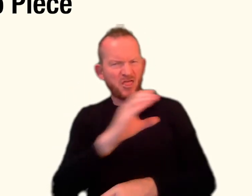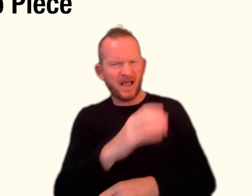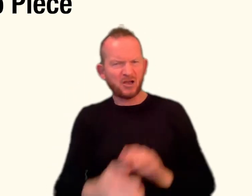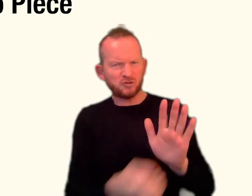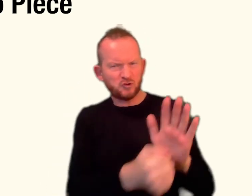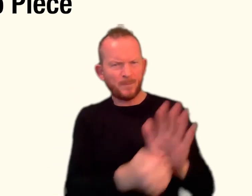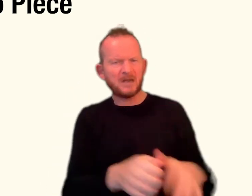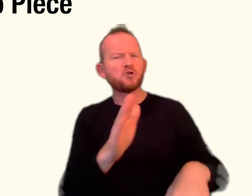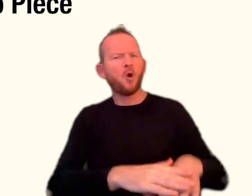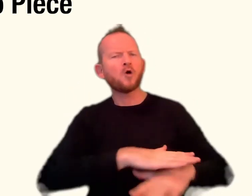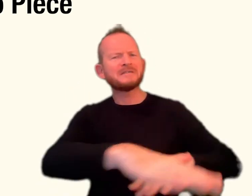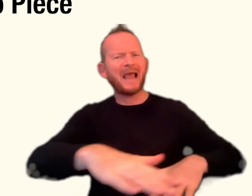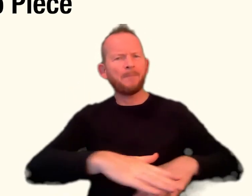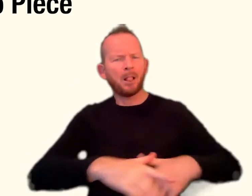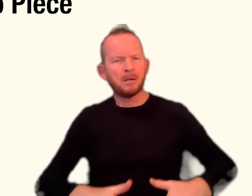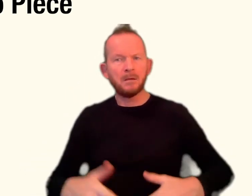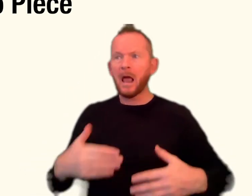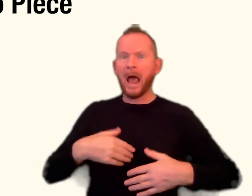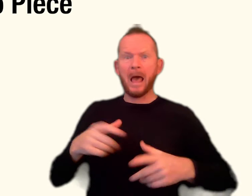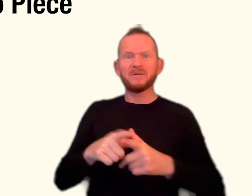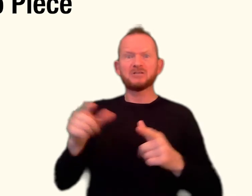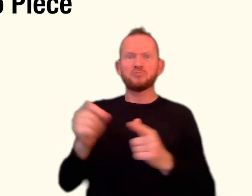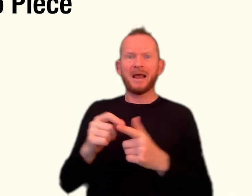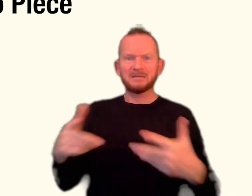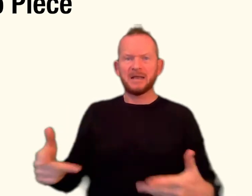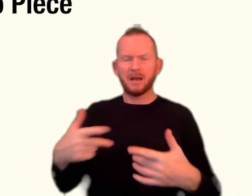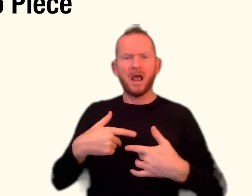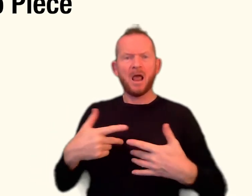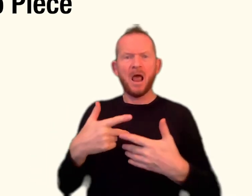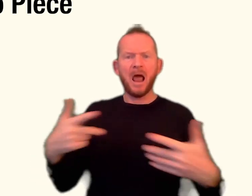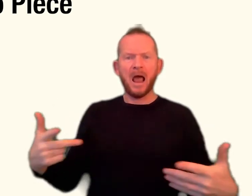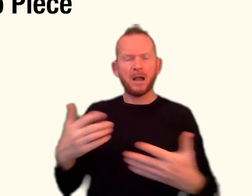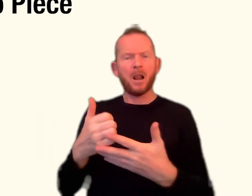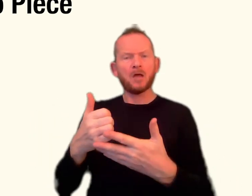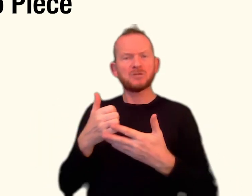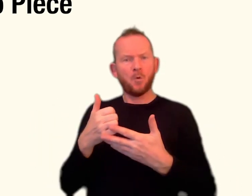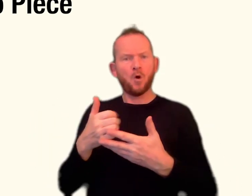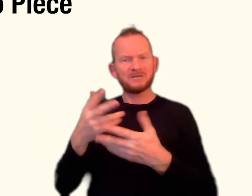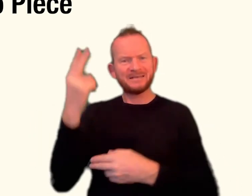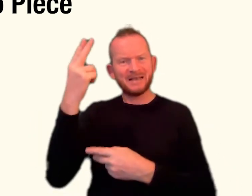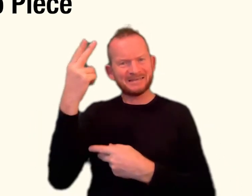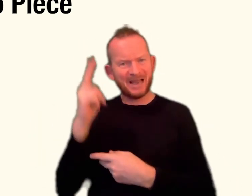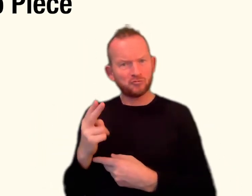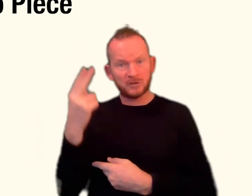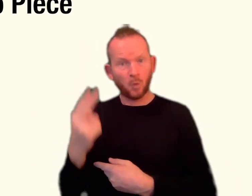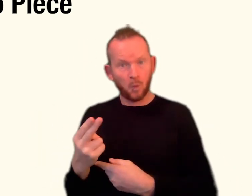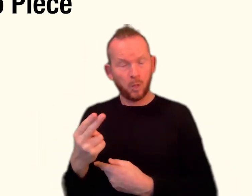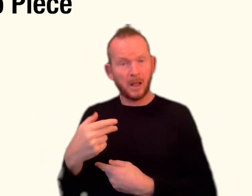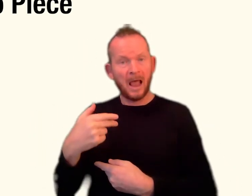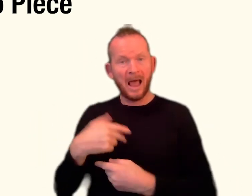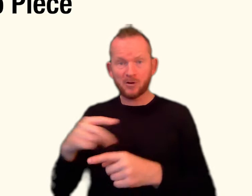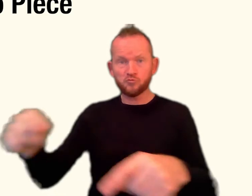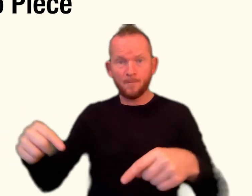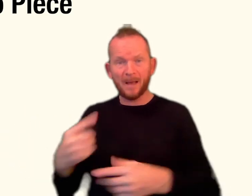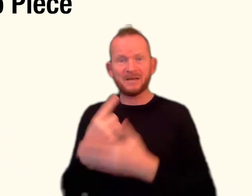awful. I'm dyspraxic. I went through the system and I had a lot of support when I was in secondary school. I had a room by